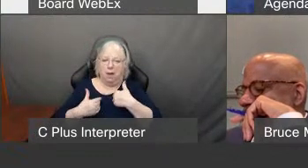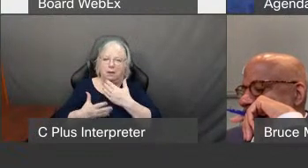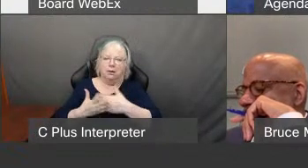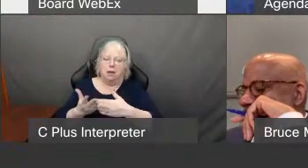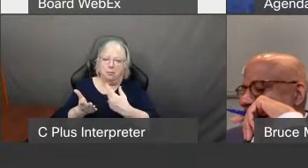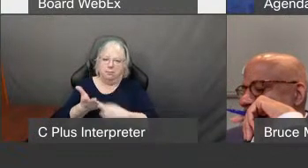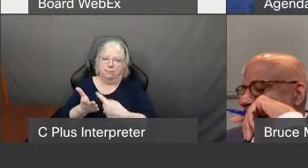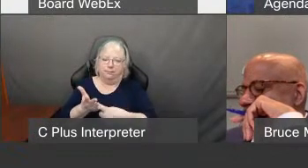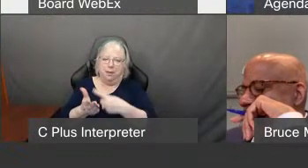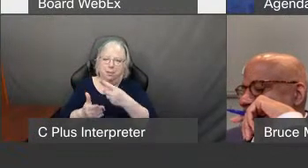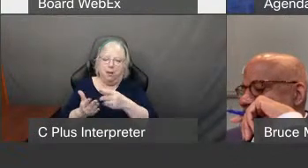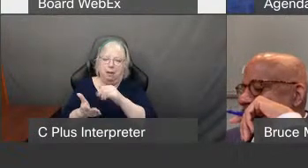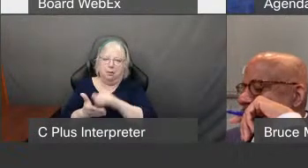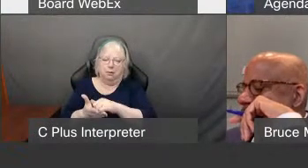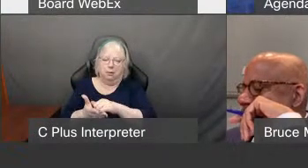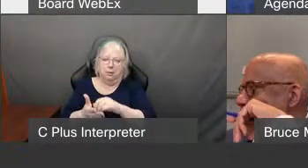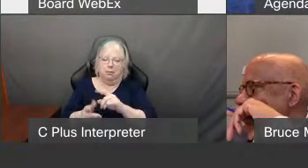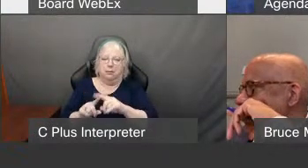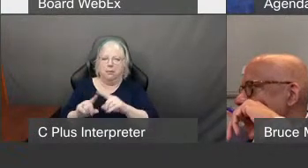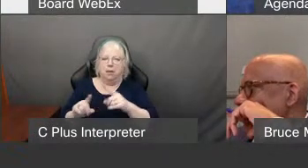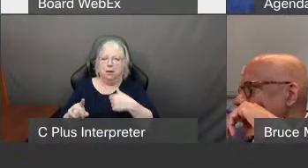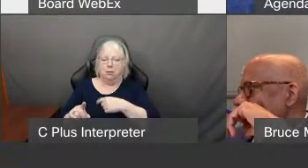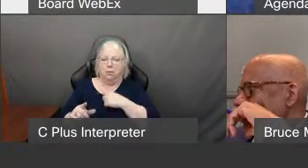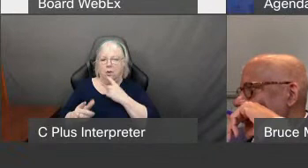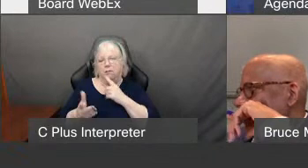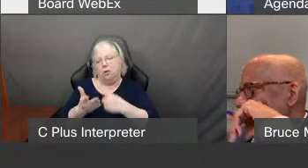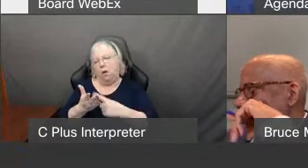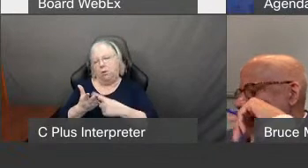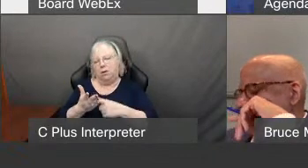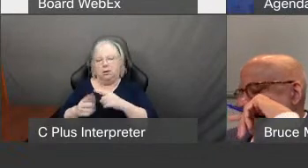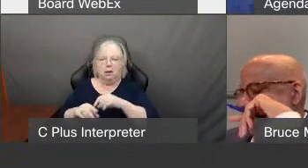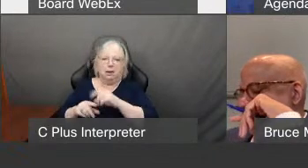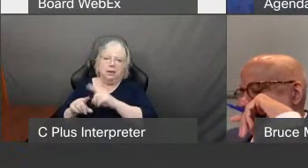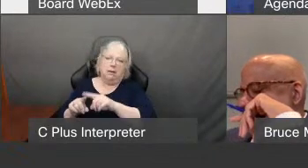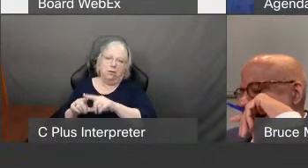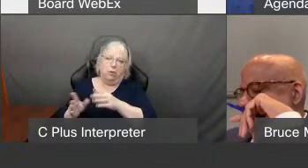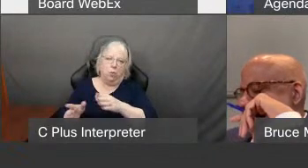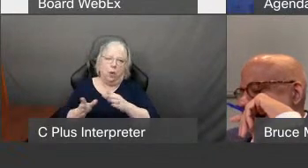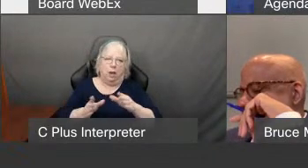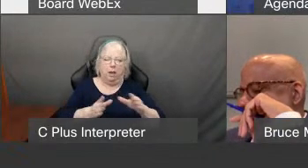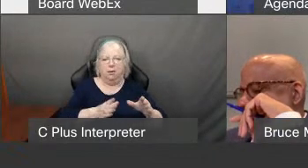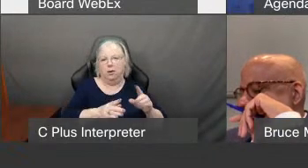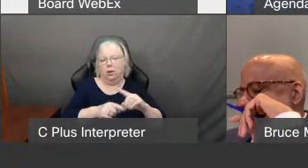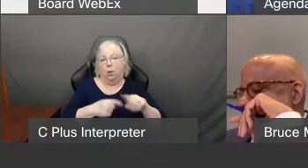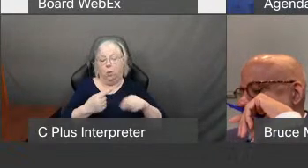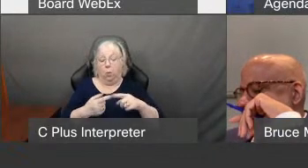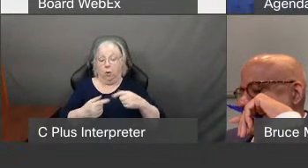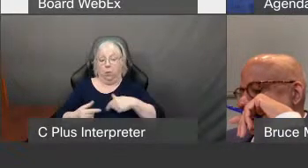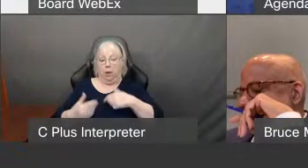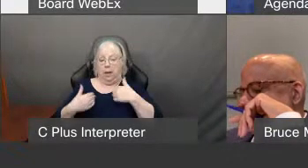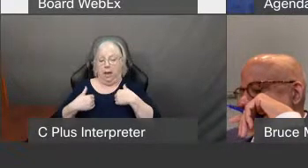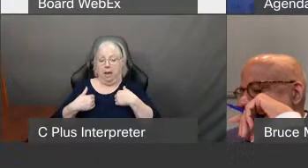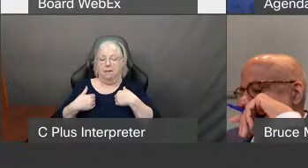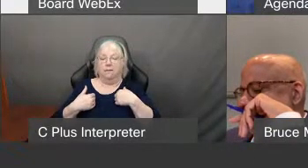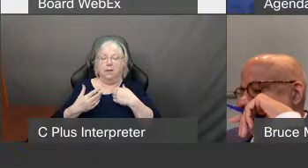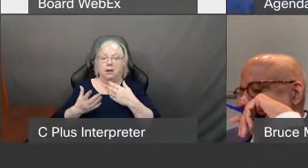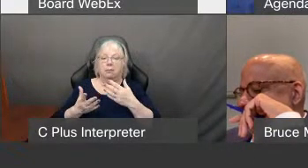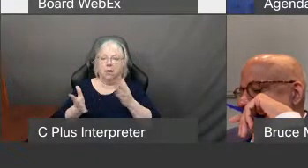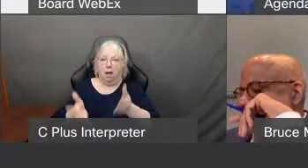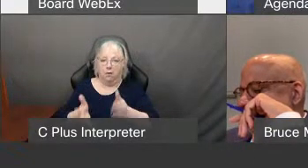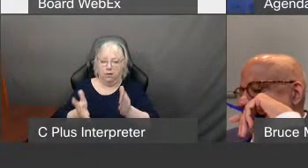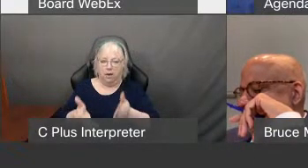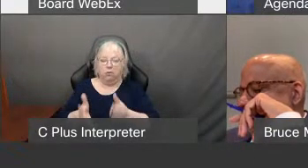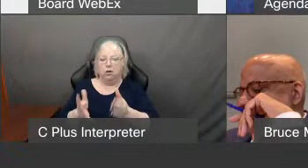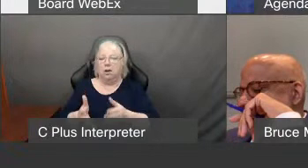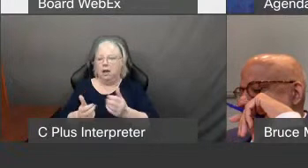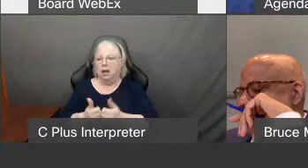about this, but we've talked about it in different ways when we've had the conversations. Could one of y'all or a